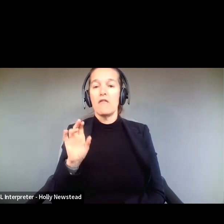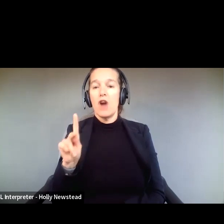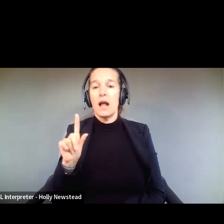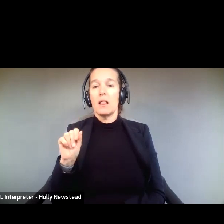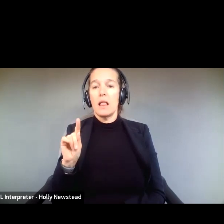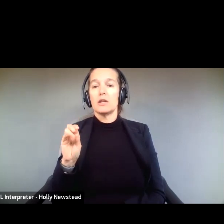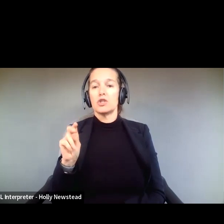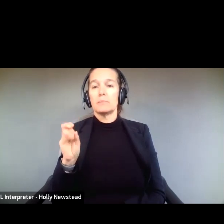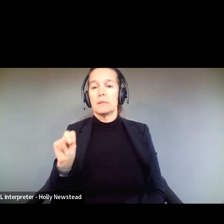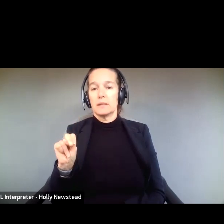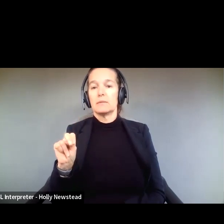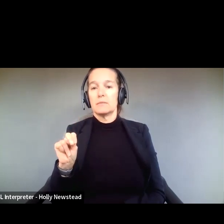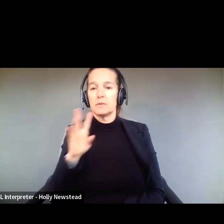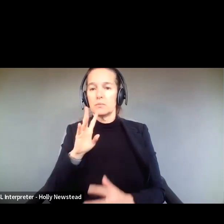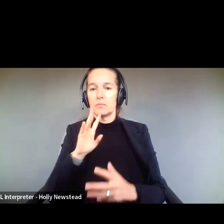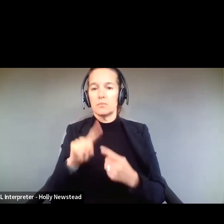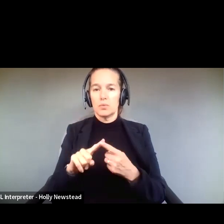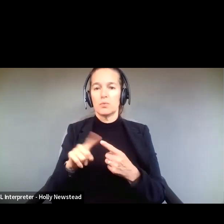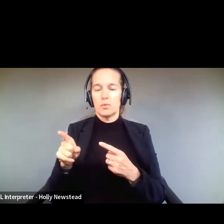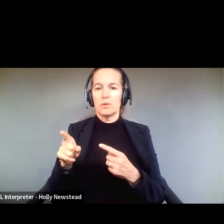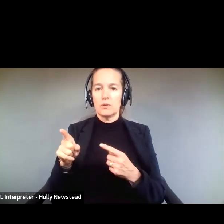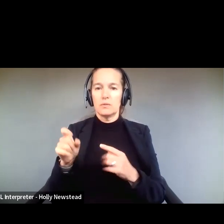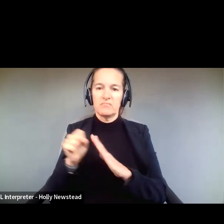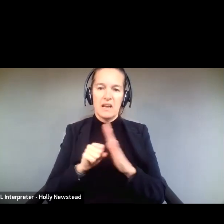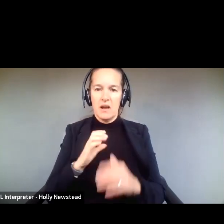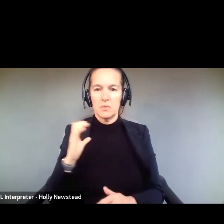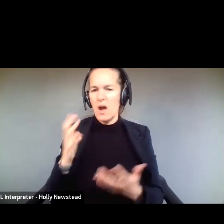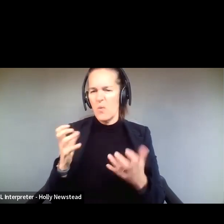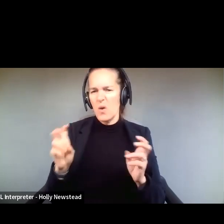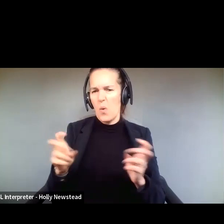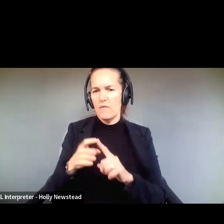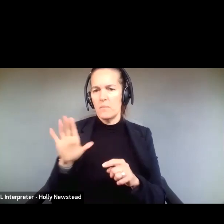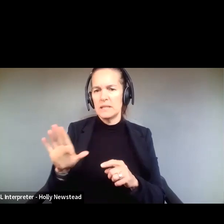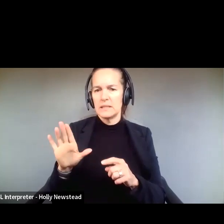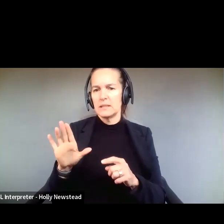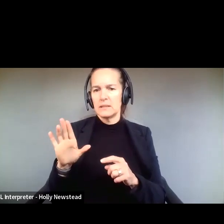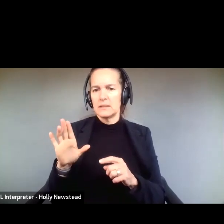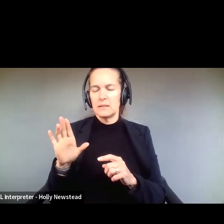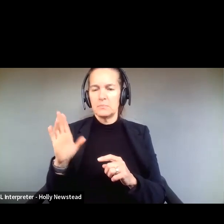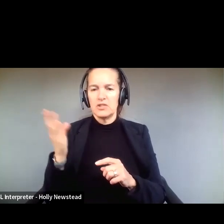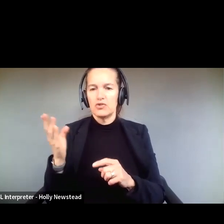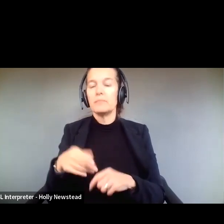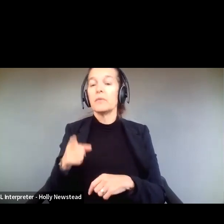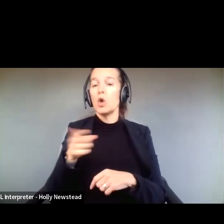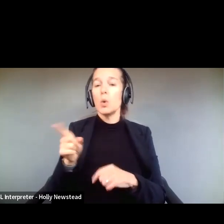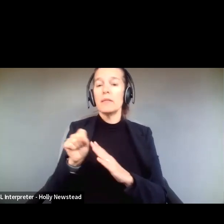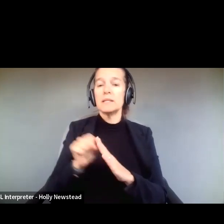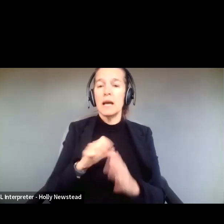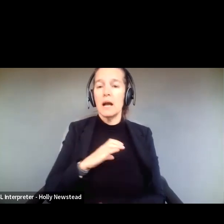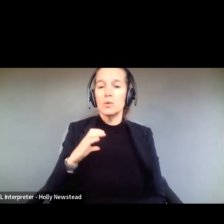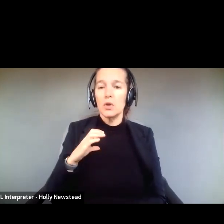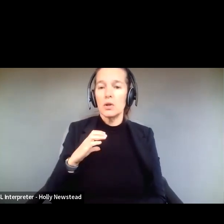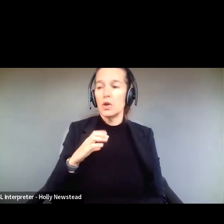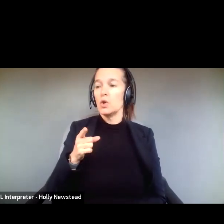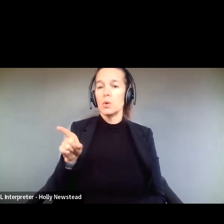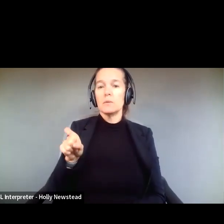State Council, and I'd like to quote from that speech. "You are the State Council. You are supposed to